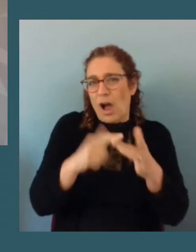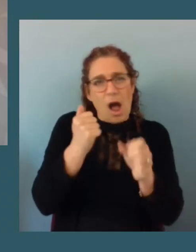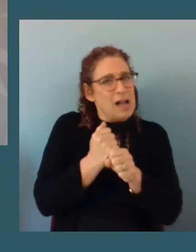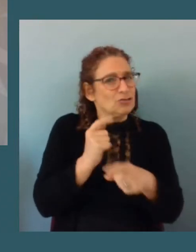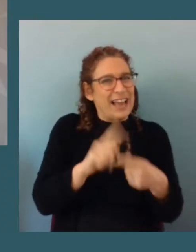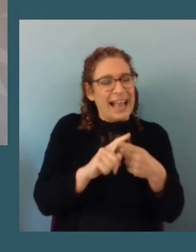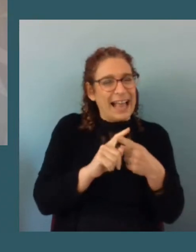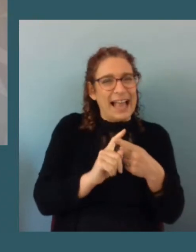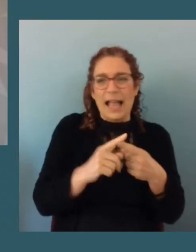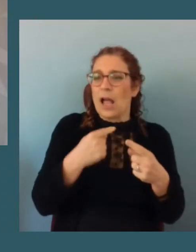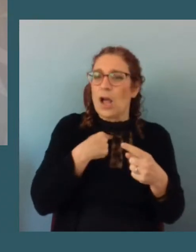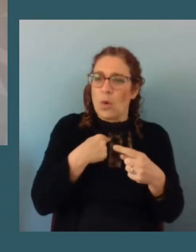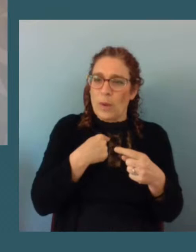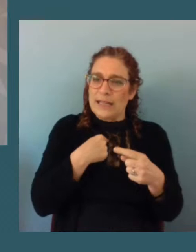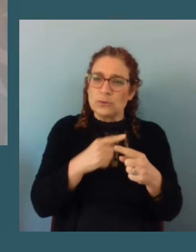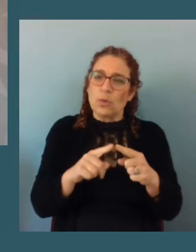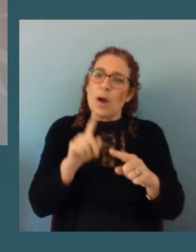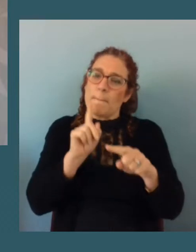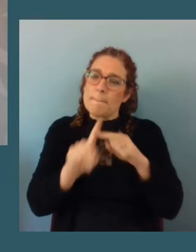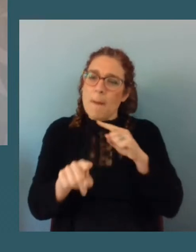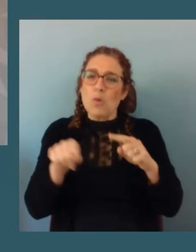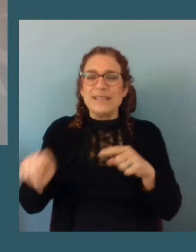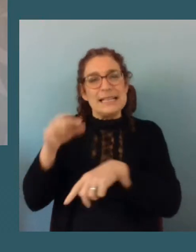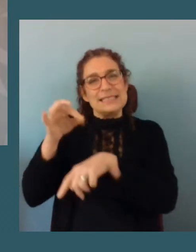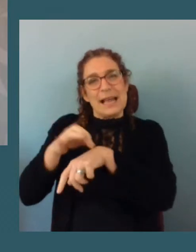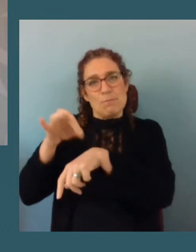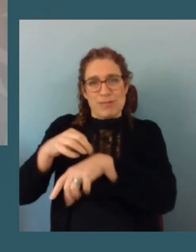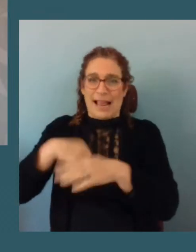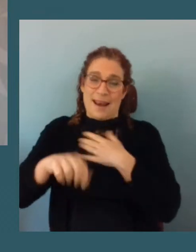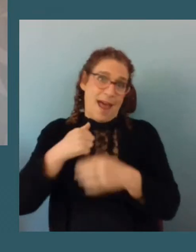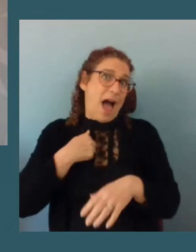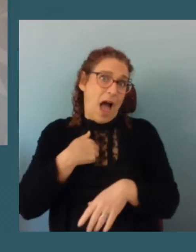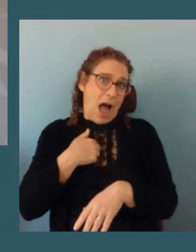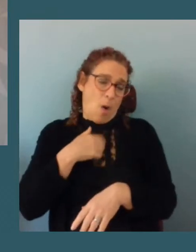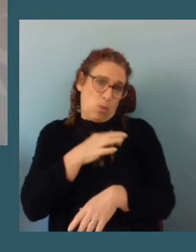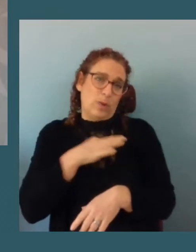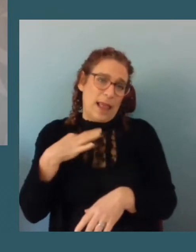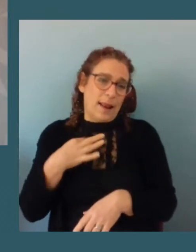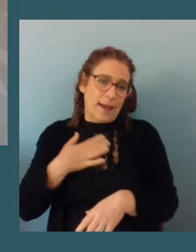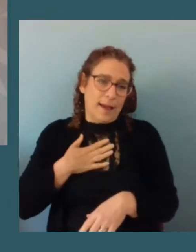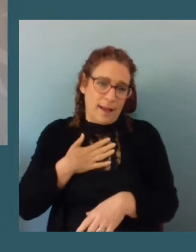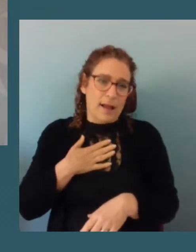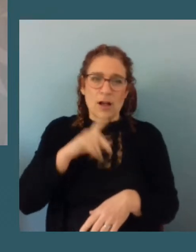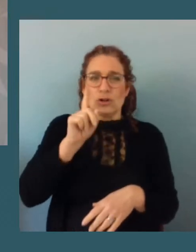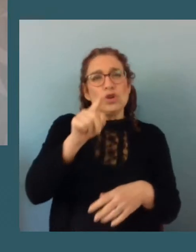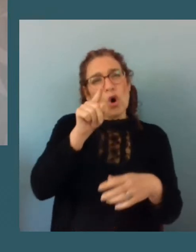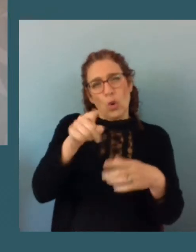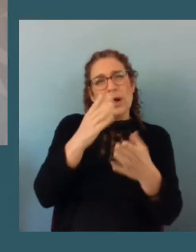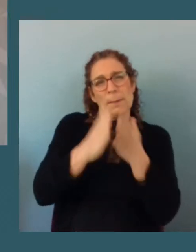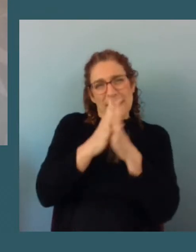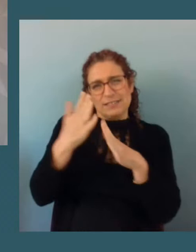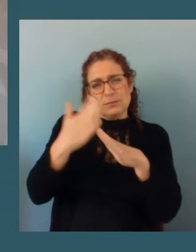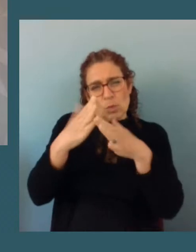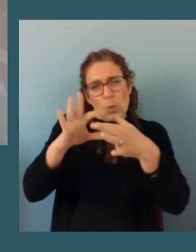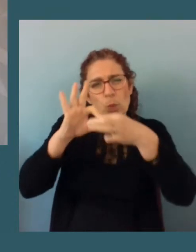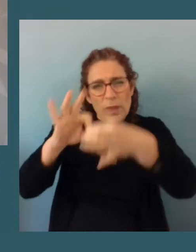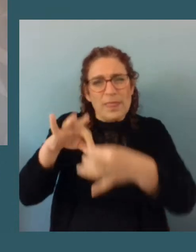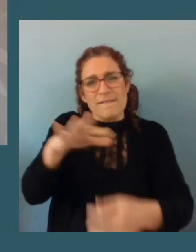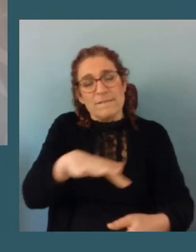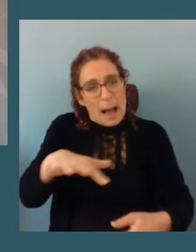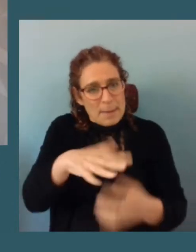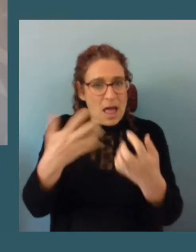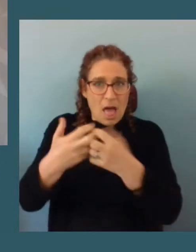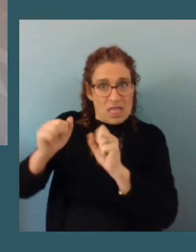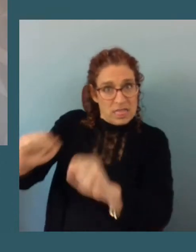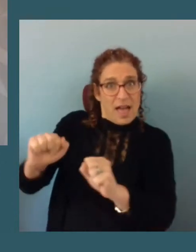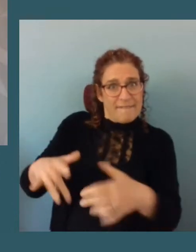tests in our clinic, and we rely on skin prick tests. So I think it's joint decision with the family how they feel, but I think that